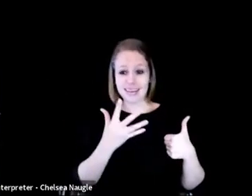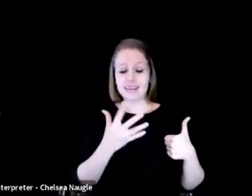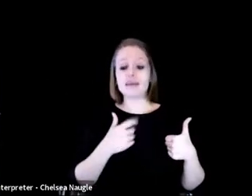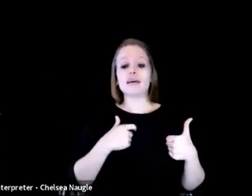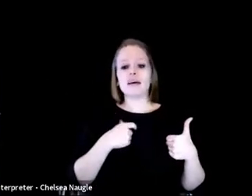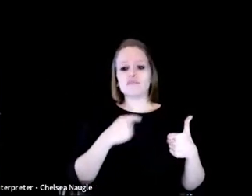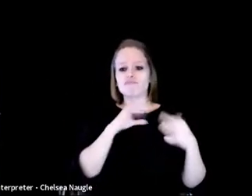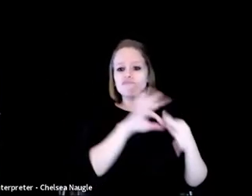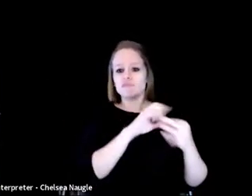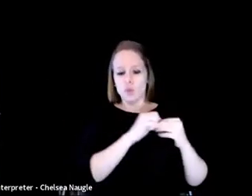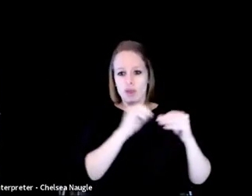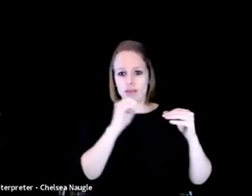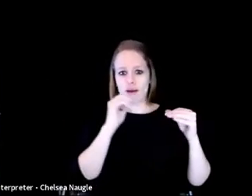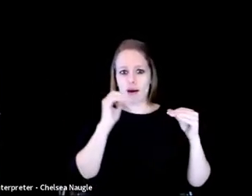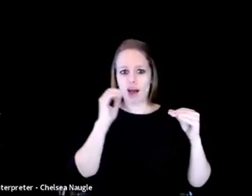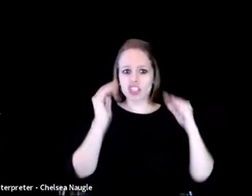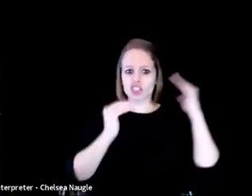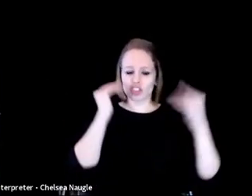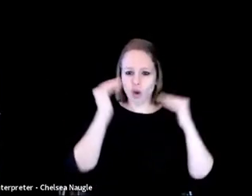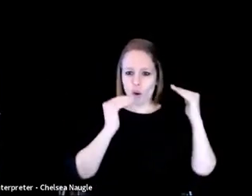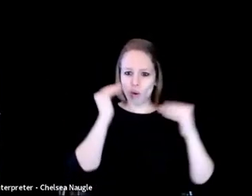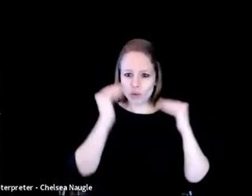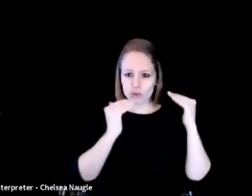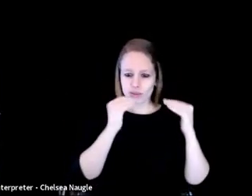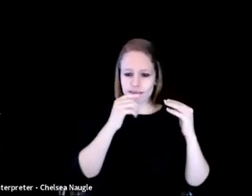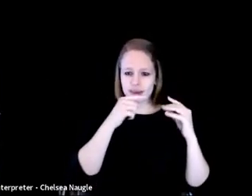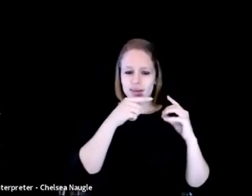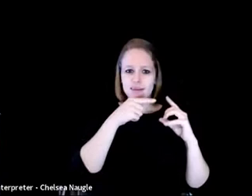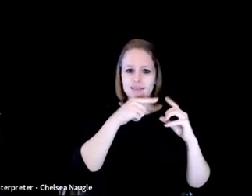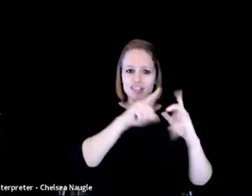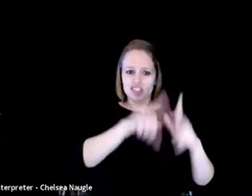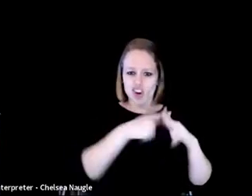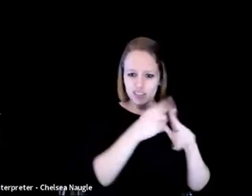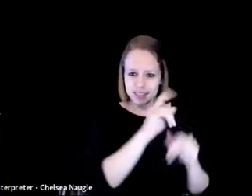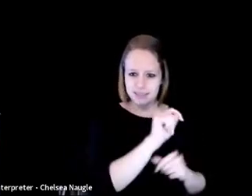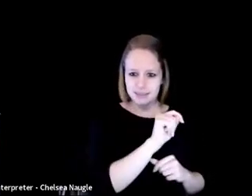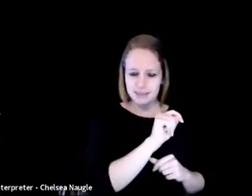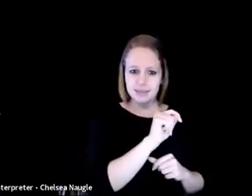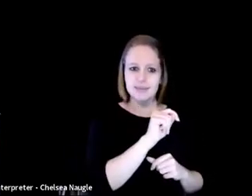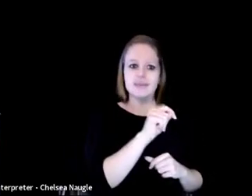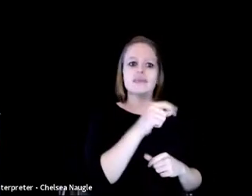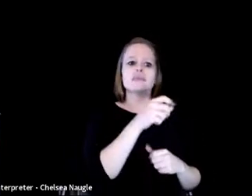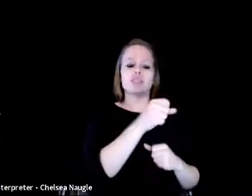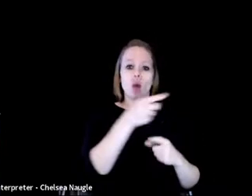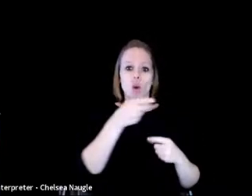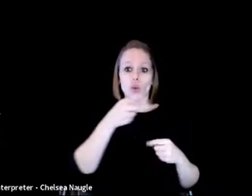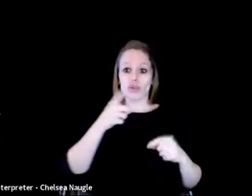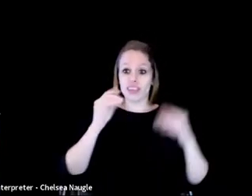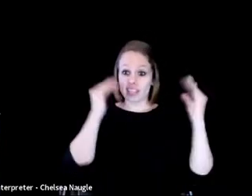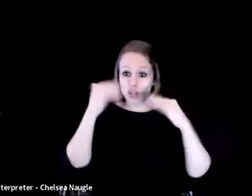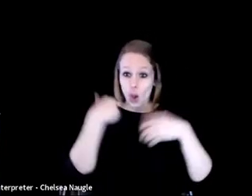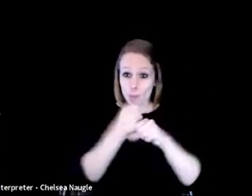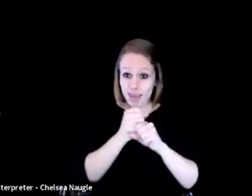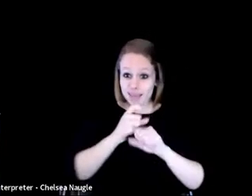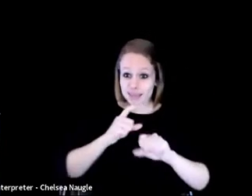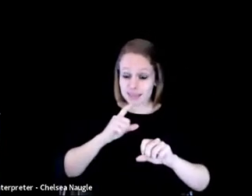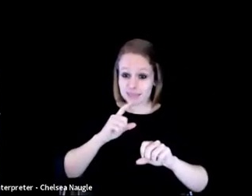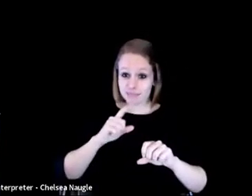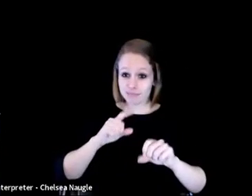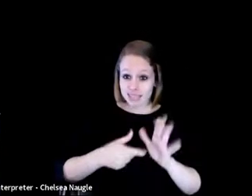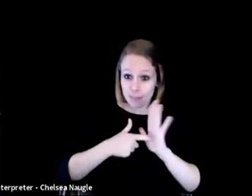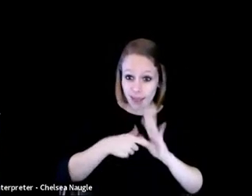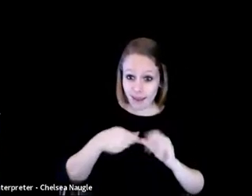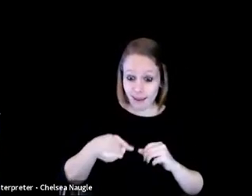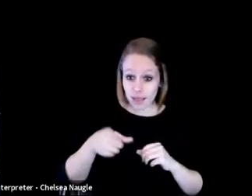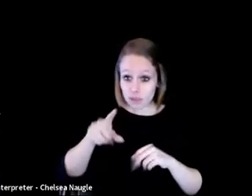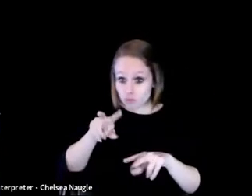The adult is making the demand and the student gives the response and then they're reinforced for it. And if the student doesn't give the correct response, as I just gave